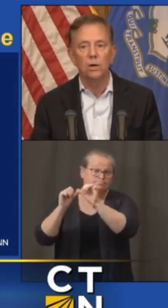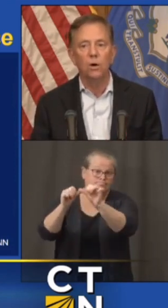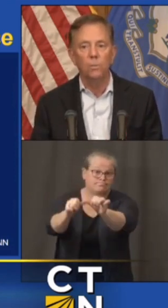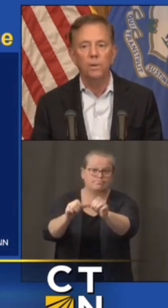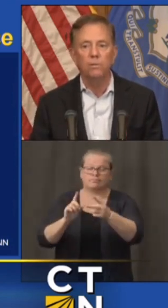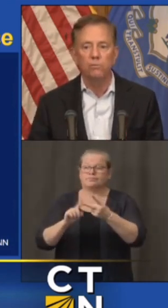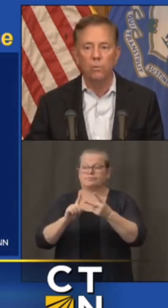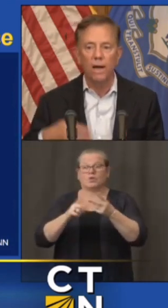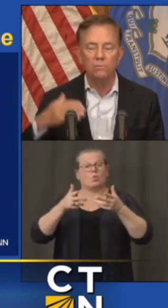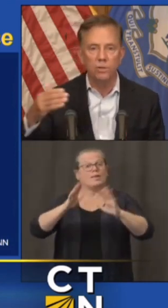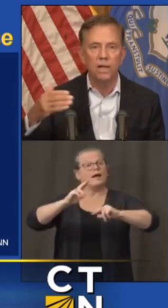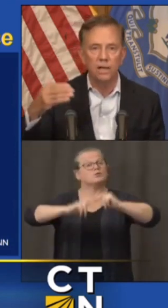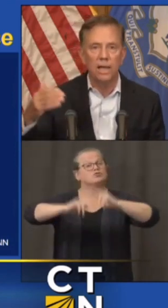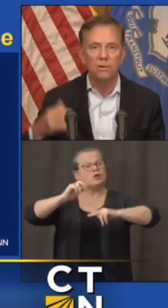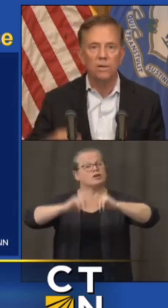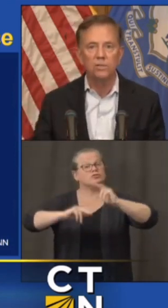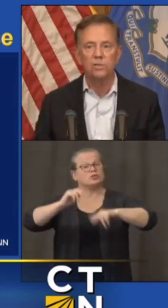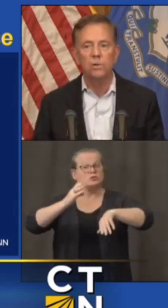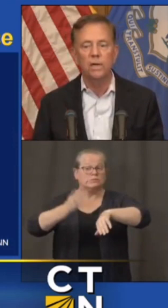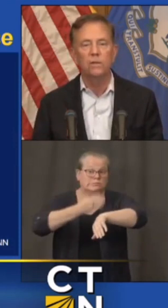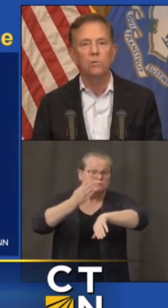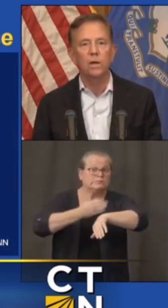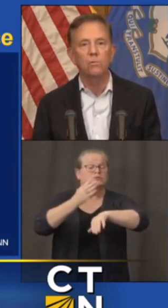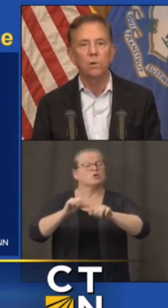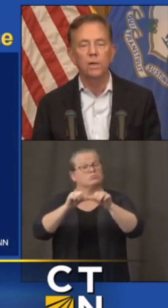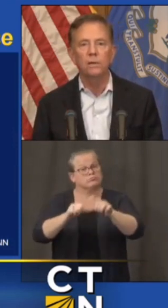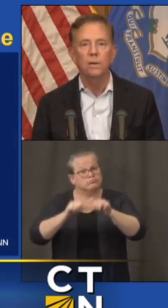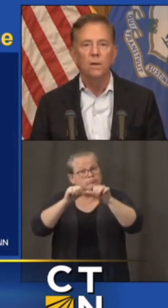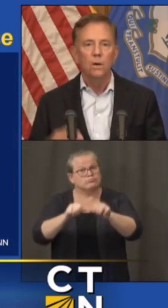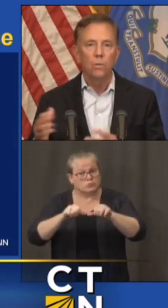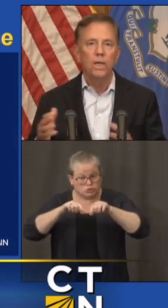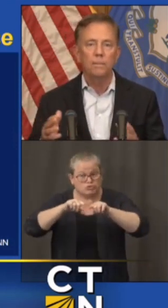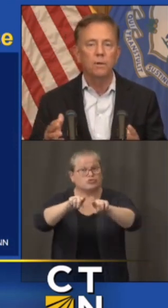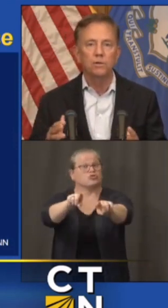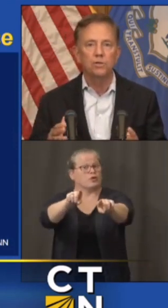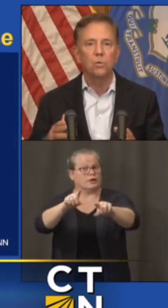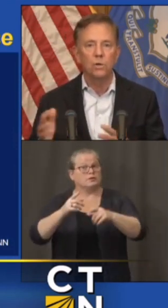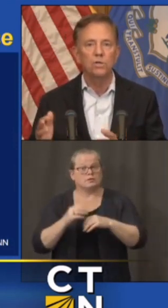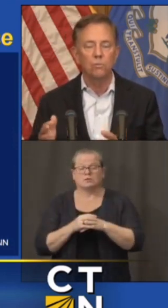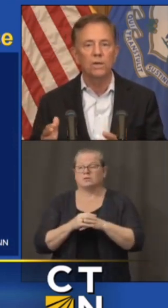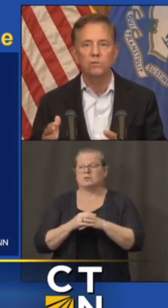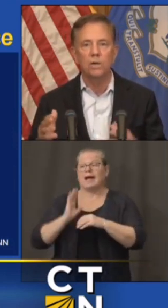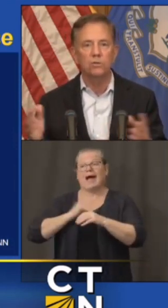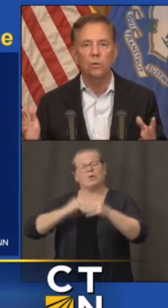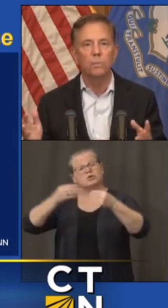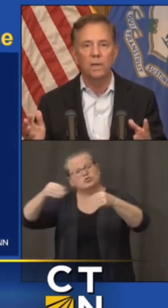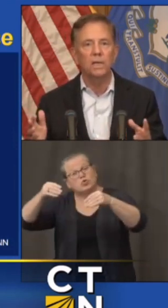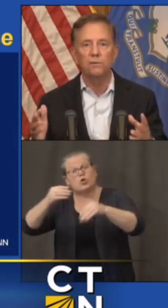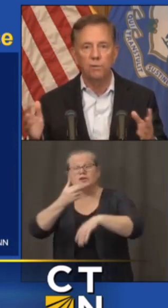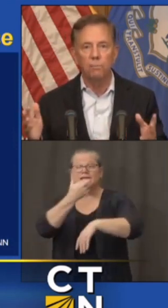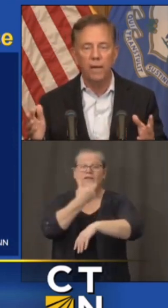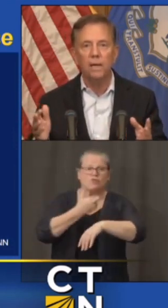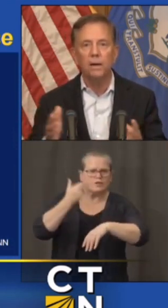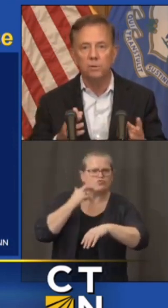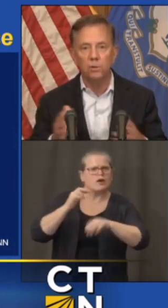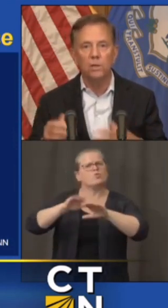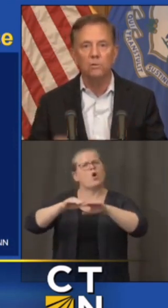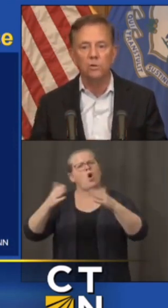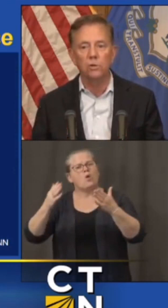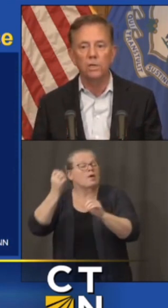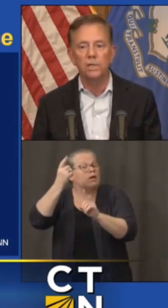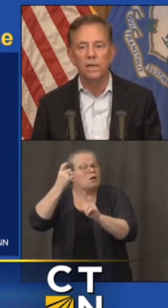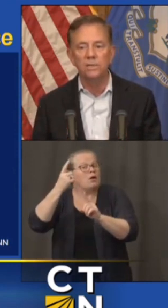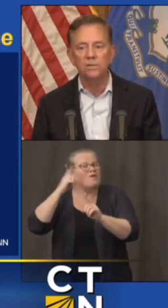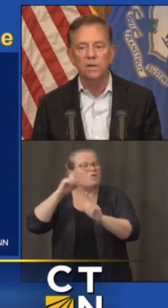construction open throughout, so that allowed us to hit the ground running. We kept our stores and restaurants open, at least for pickup during